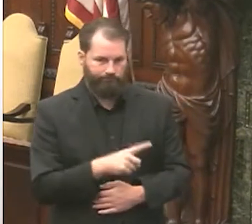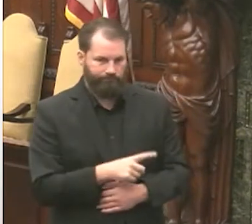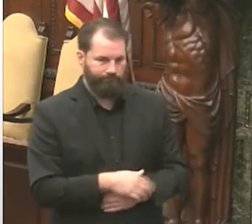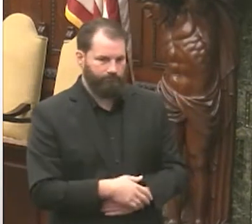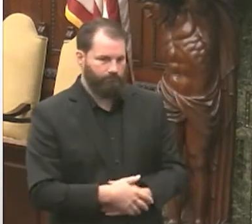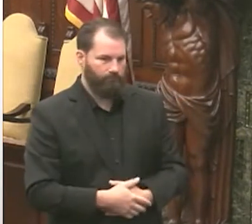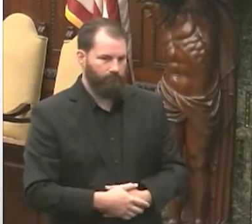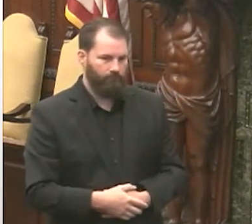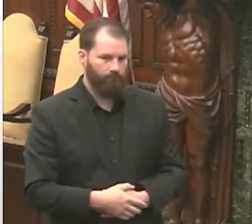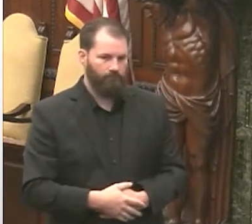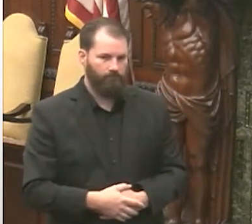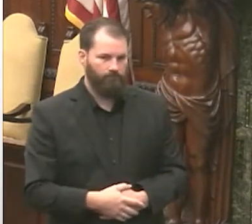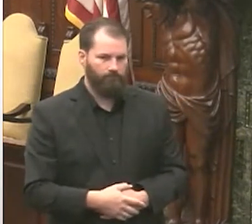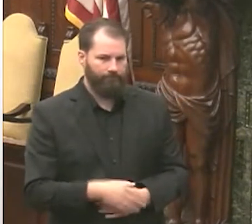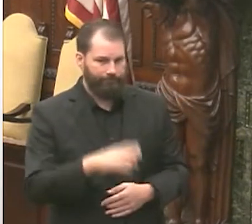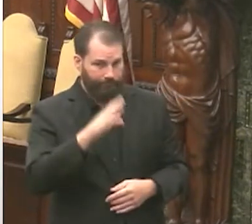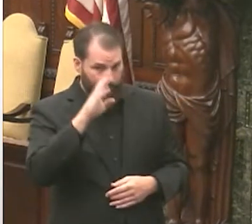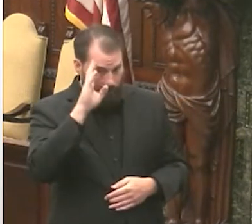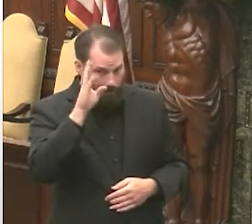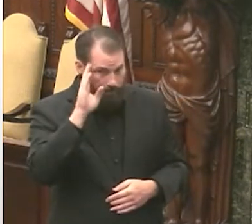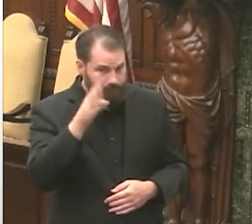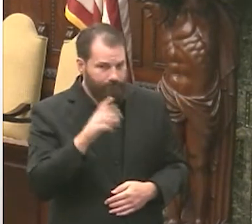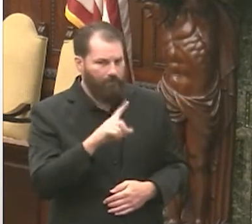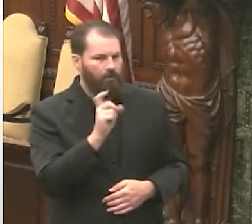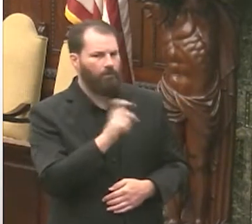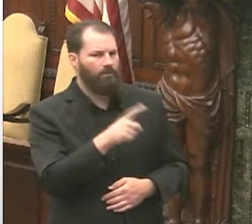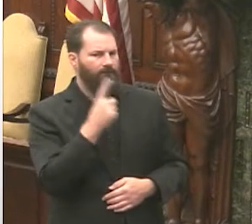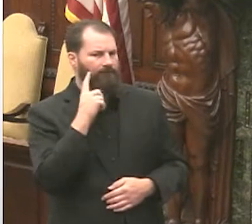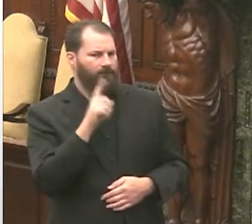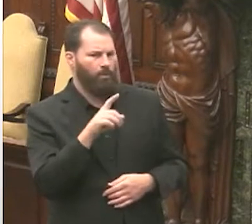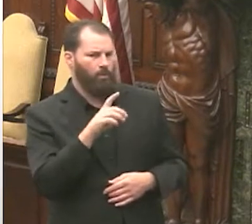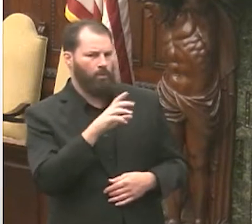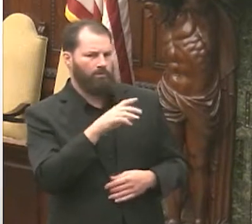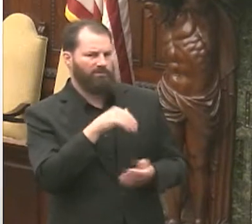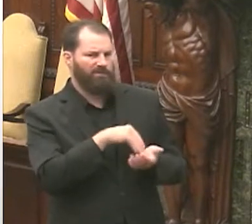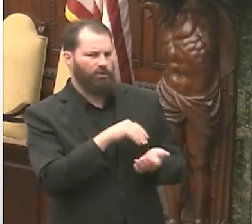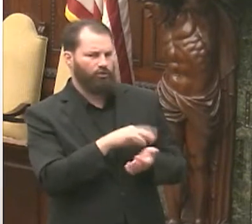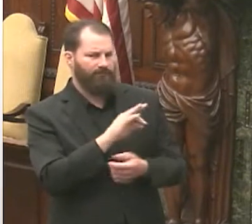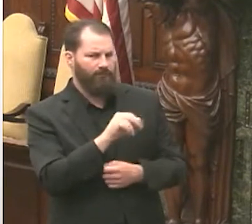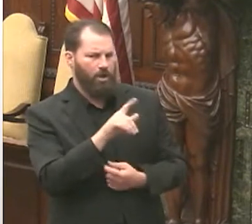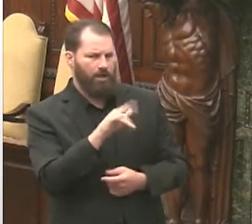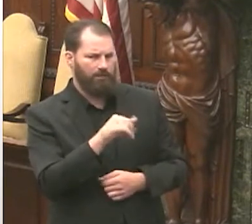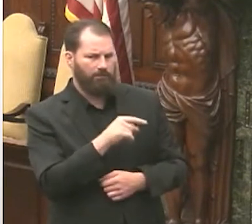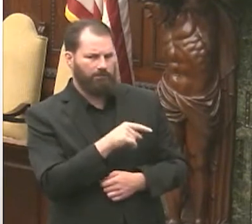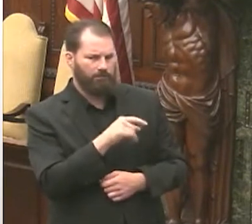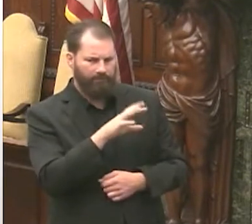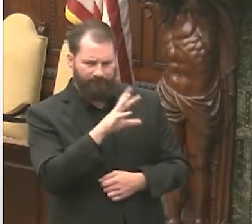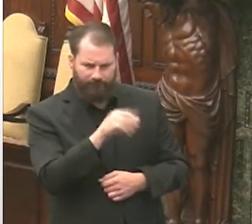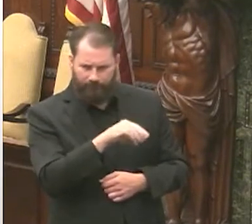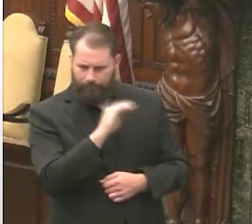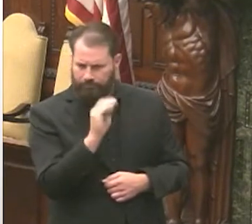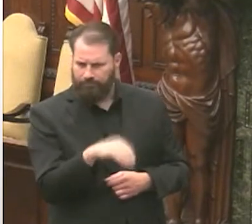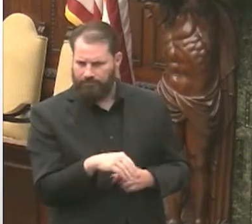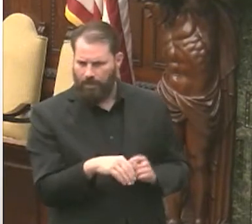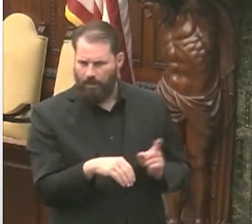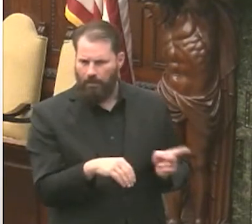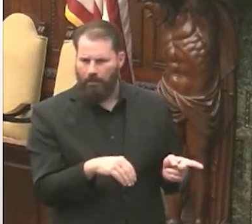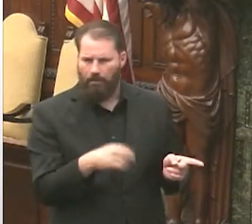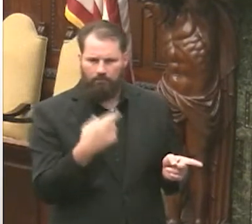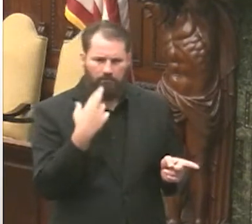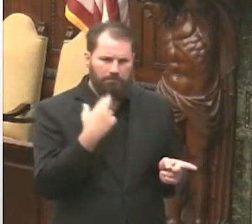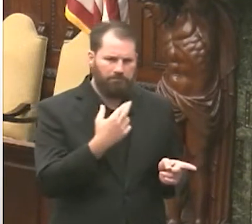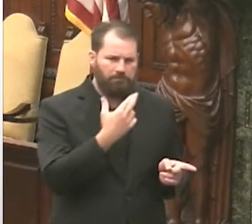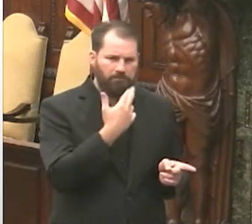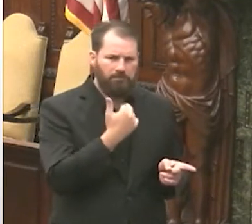Yeah, hi folks. Questions for Dr. Farley on 50%. Dr. Farley, the Restaurant Association